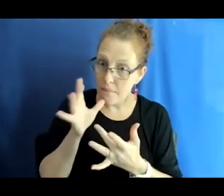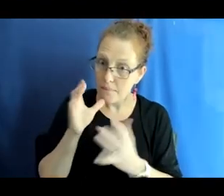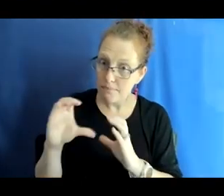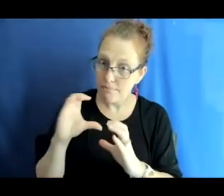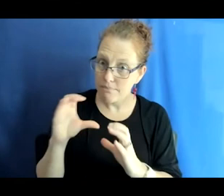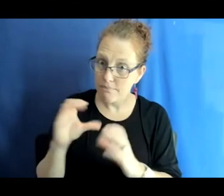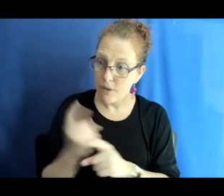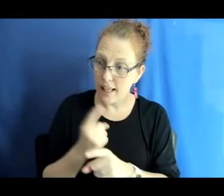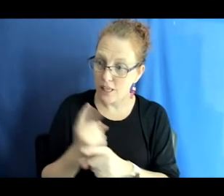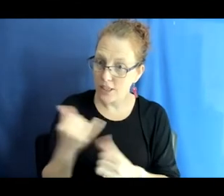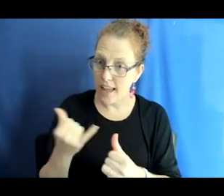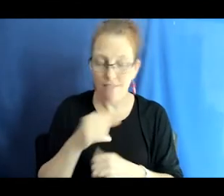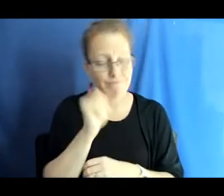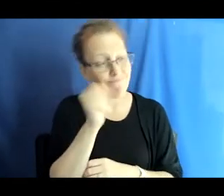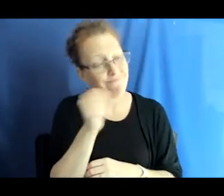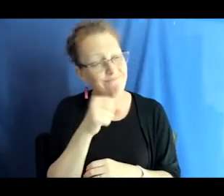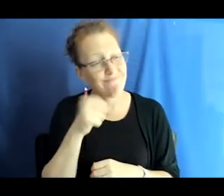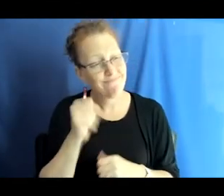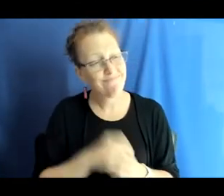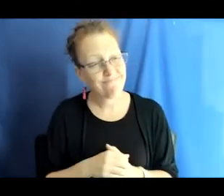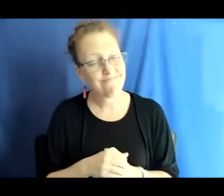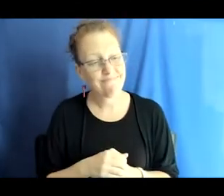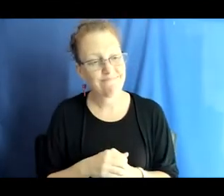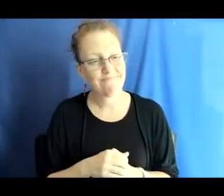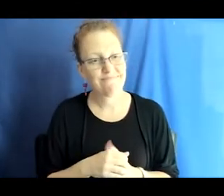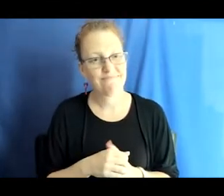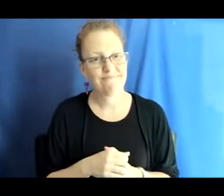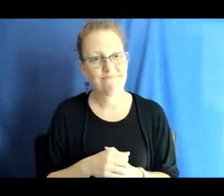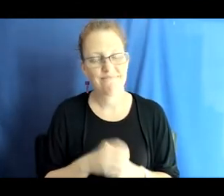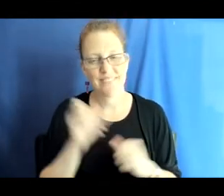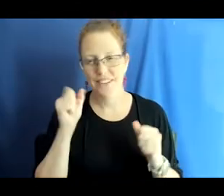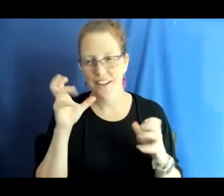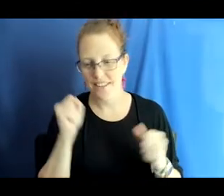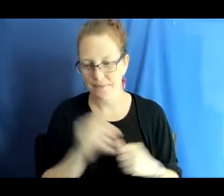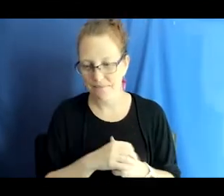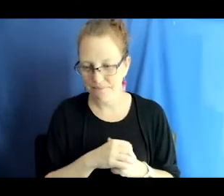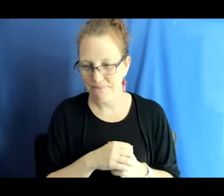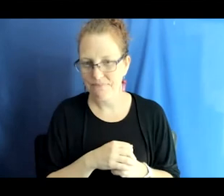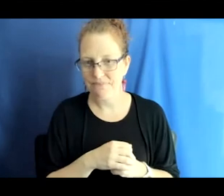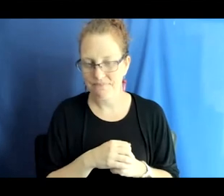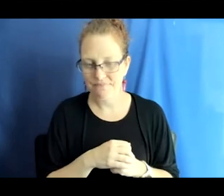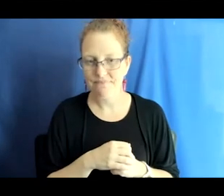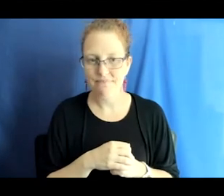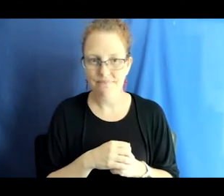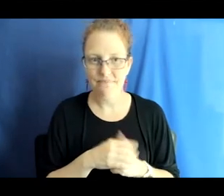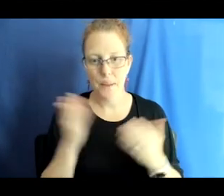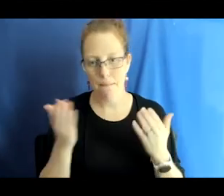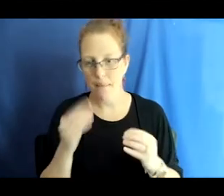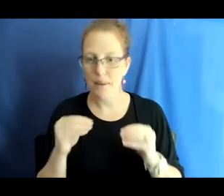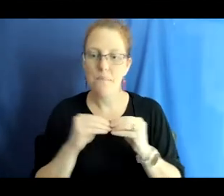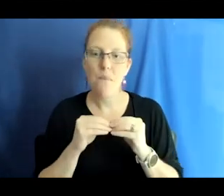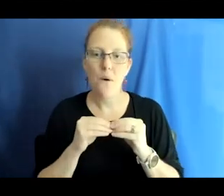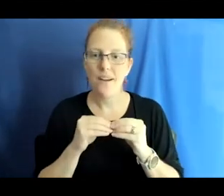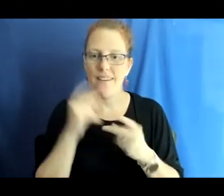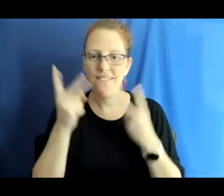Yeah, yeah. Fabulous. I know. Yeah. And anticipate more trips back to Japan at